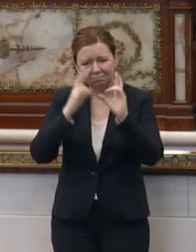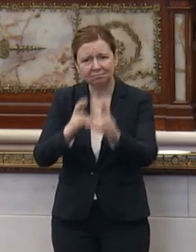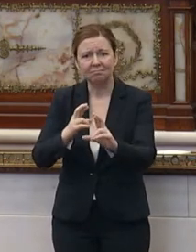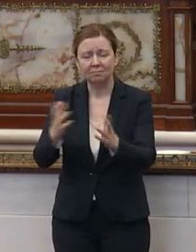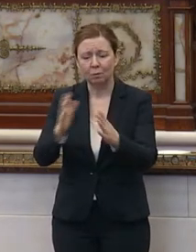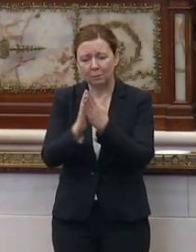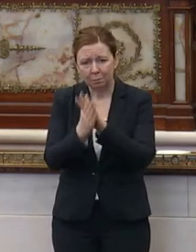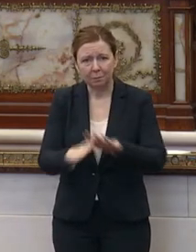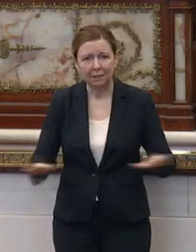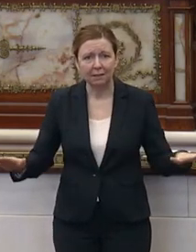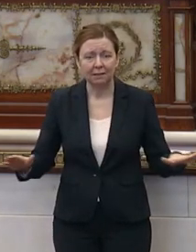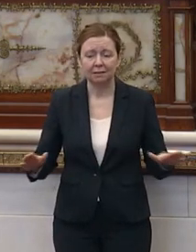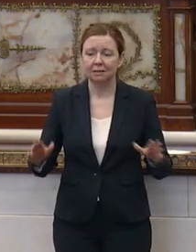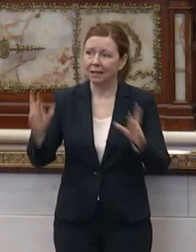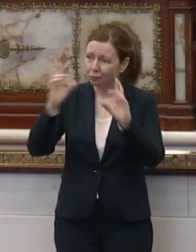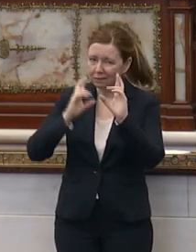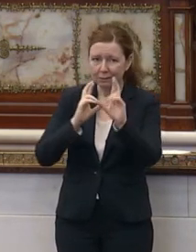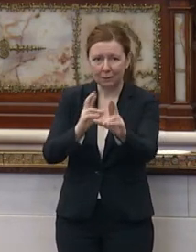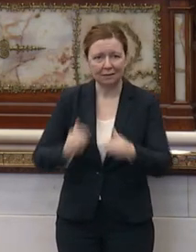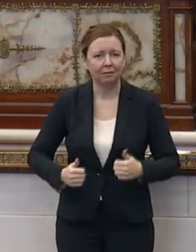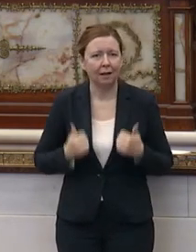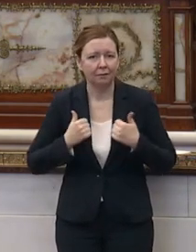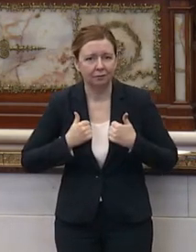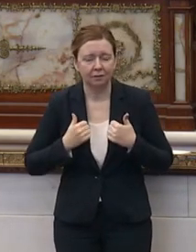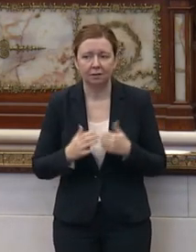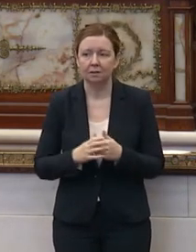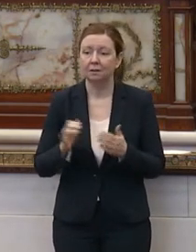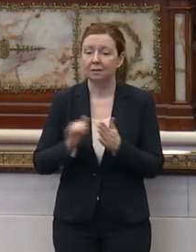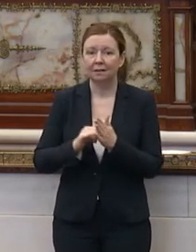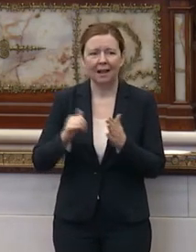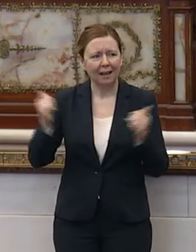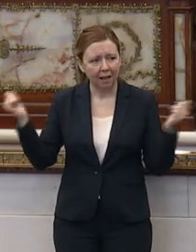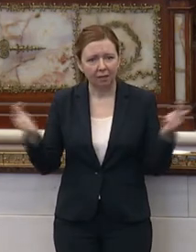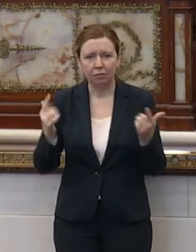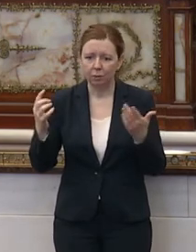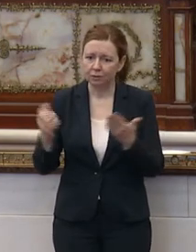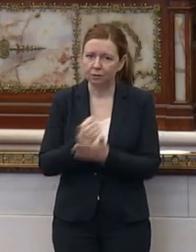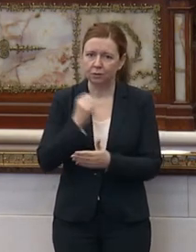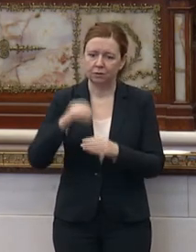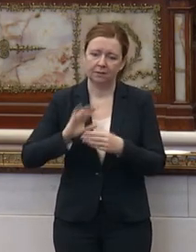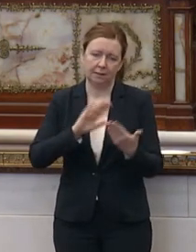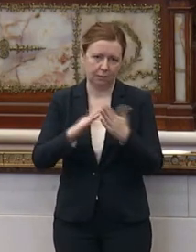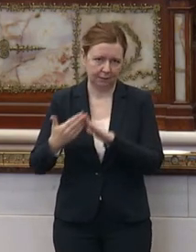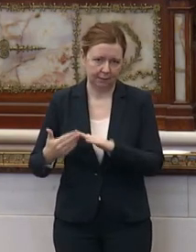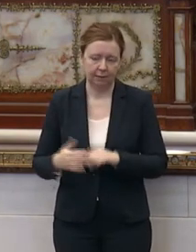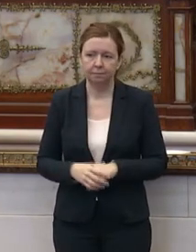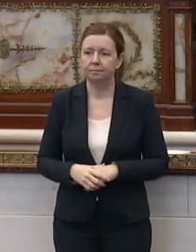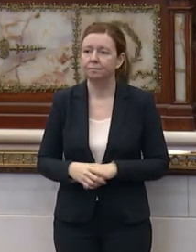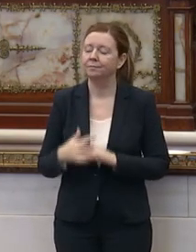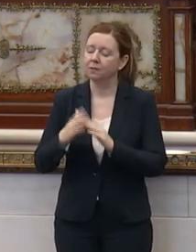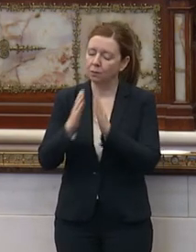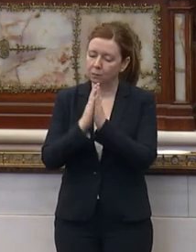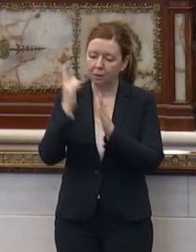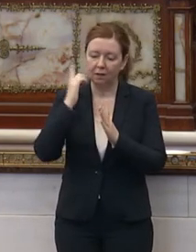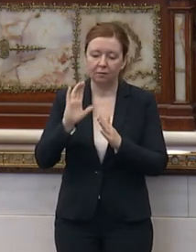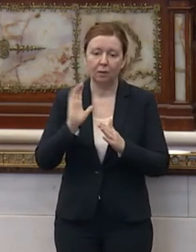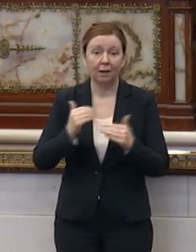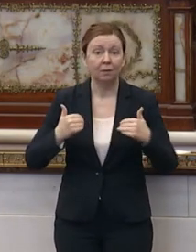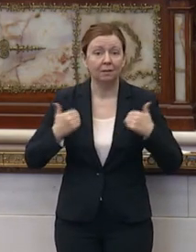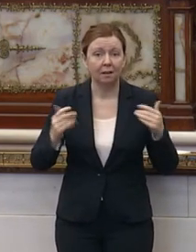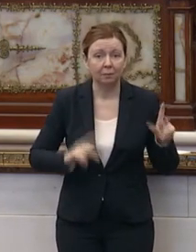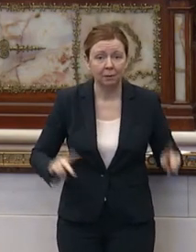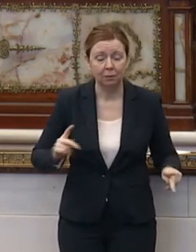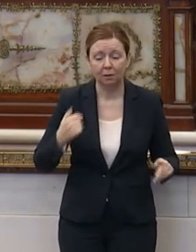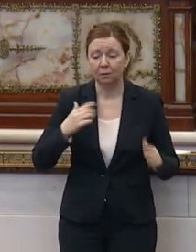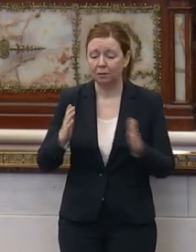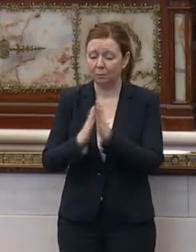peace and the respect of life that is due everyone in our city. We pray for our youth. We